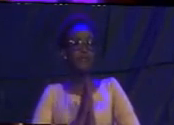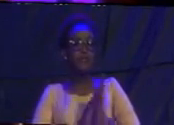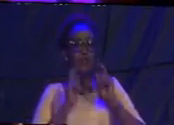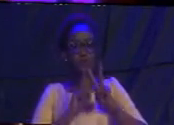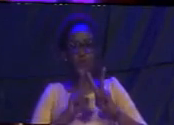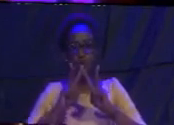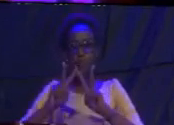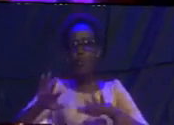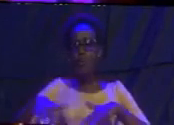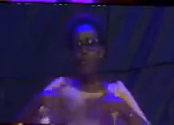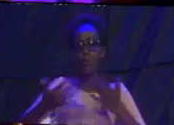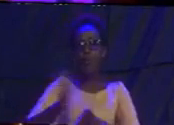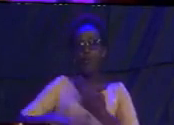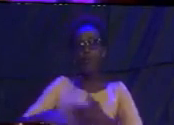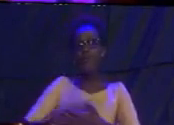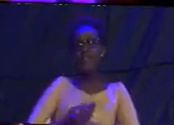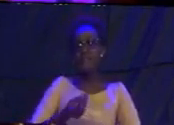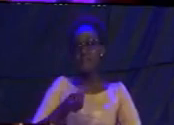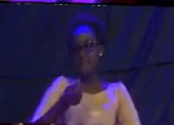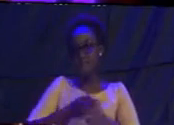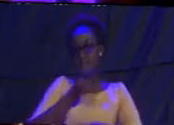silver, looked at the